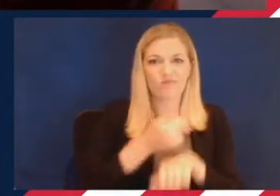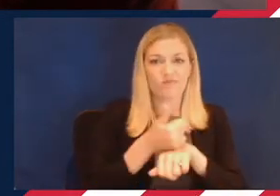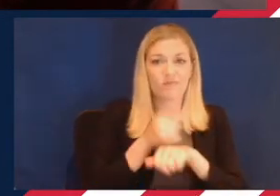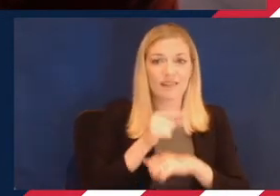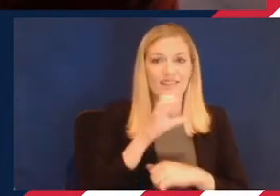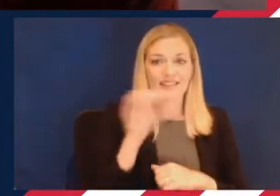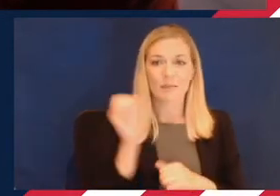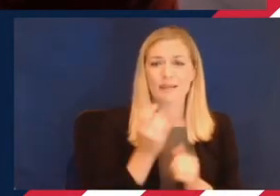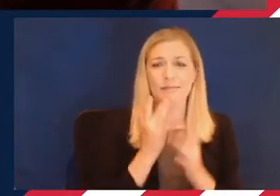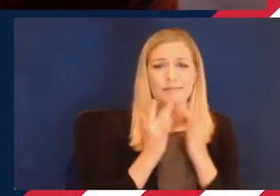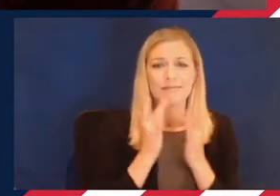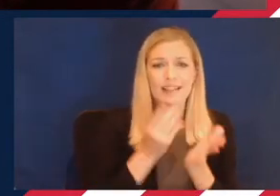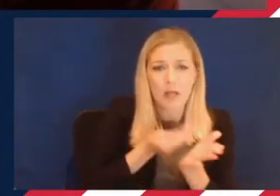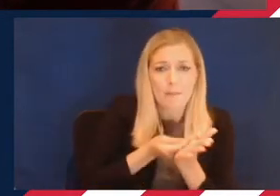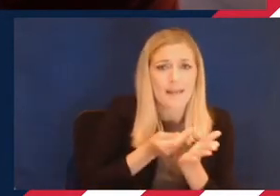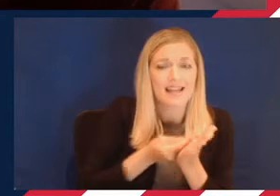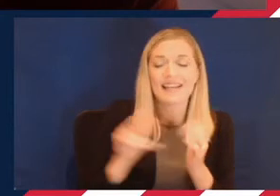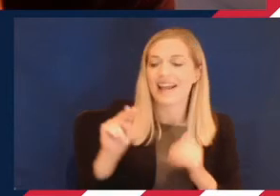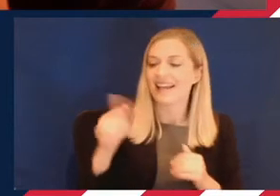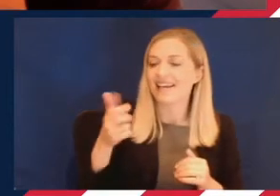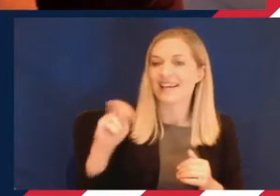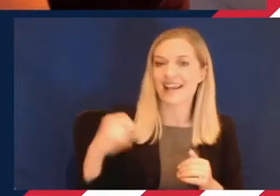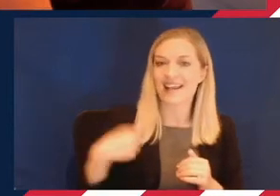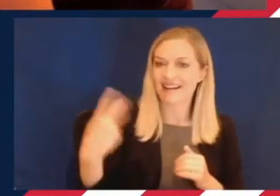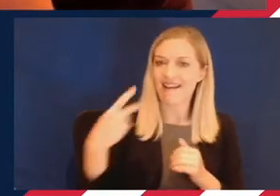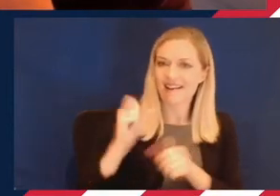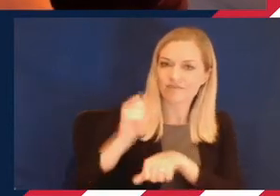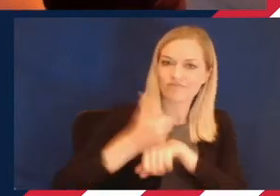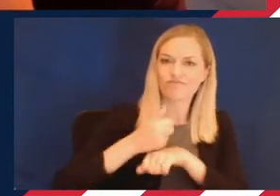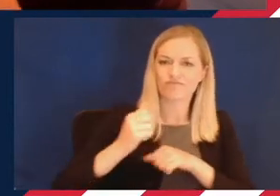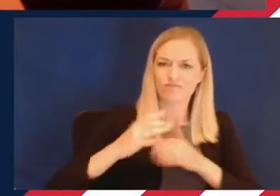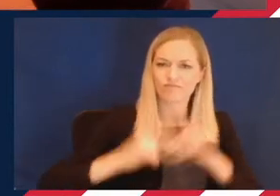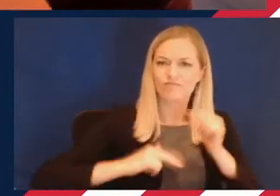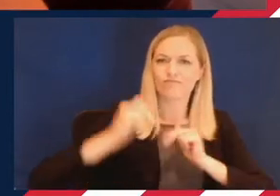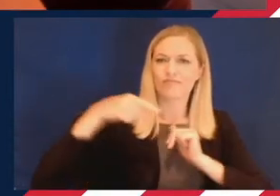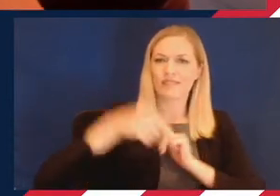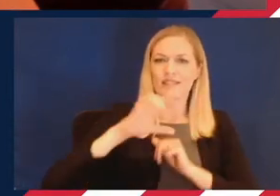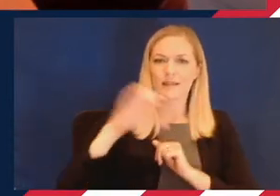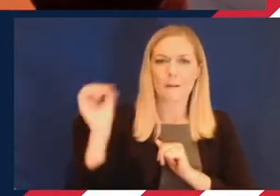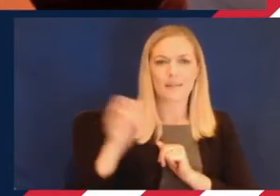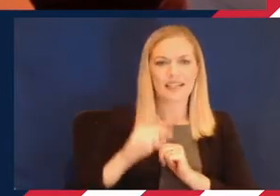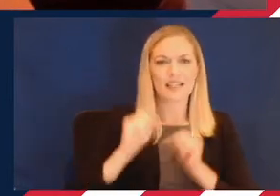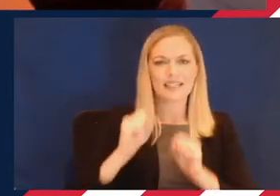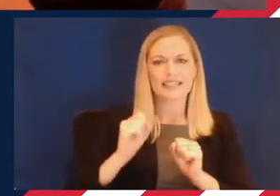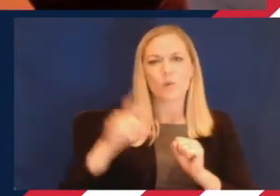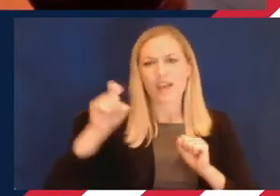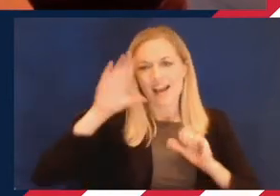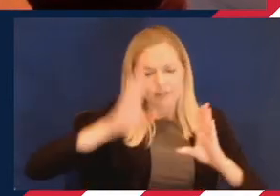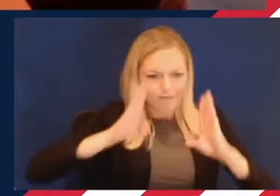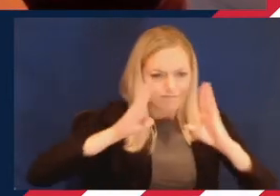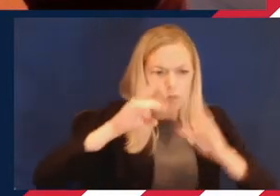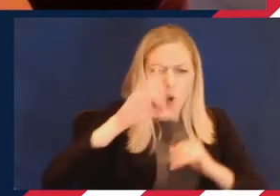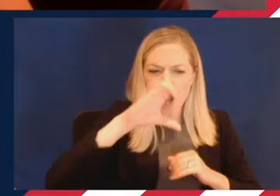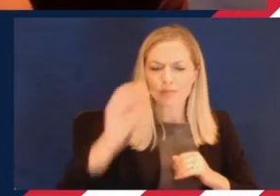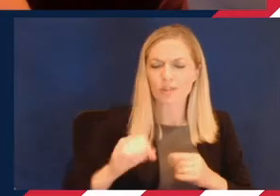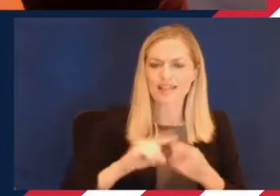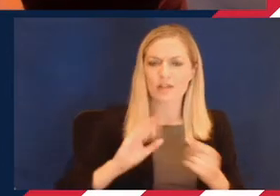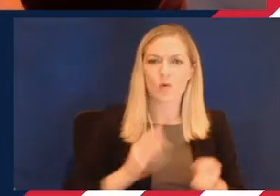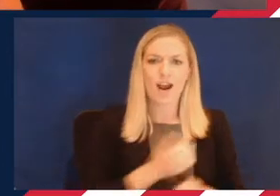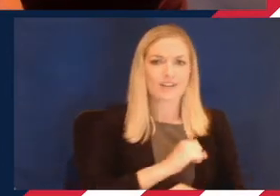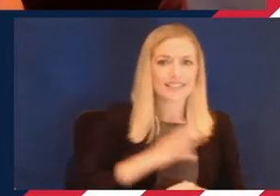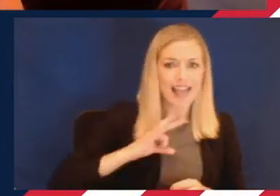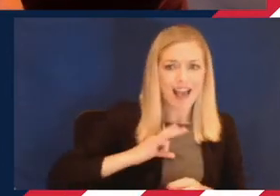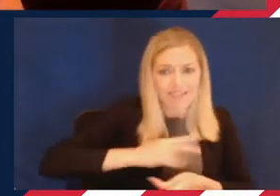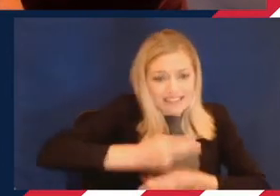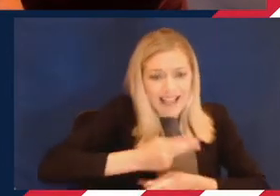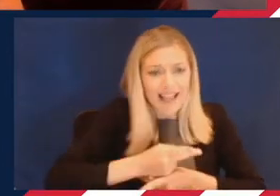built it to where it is now. And as leaders, we have to give 100% for staff and take care of them and be there for them. We got to step up now. They're